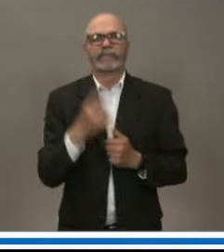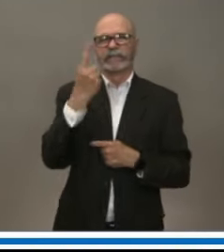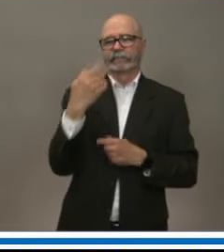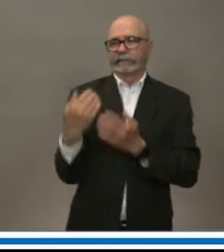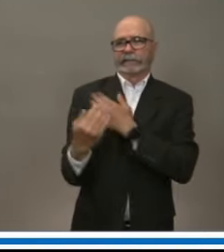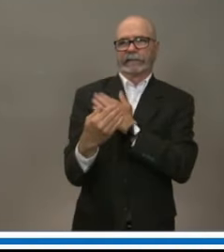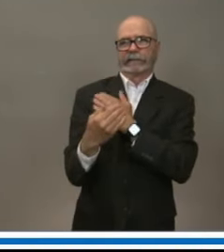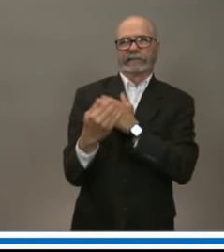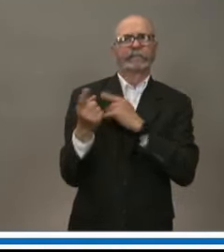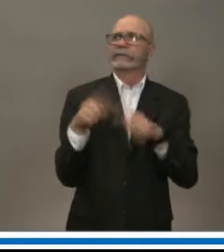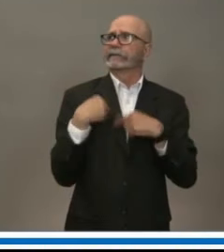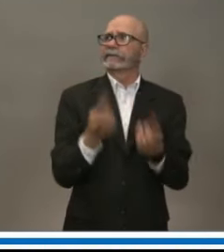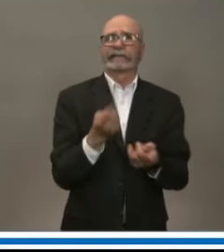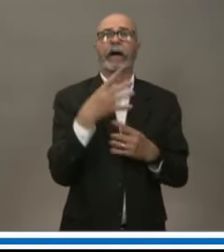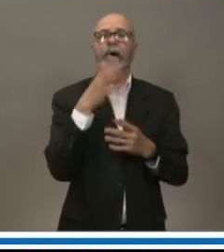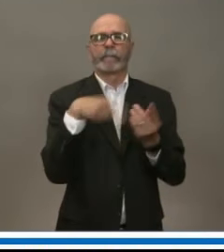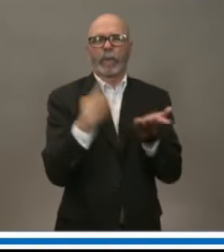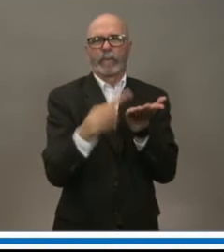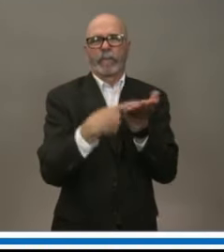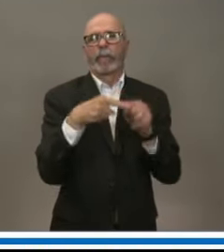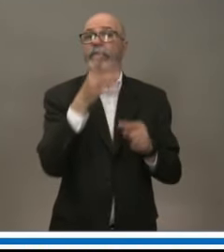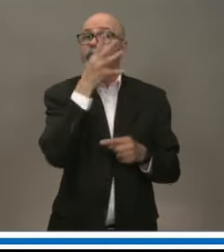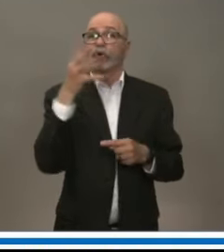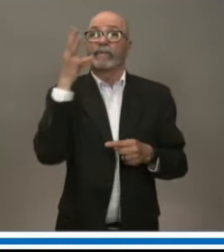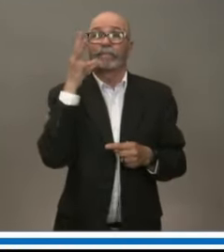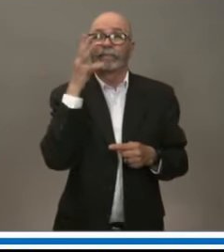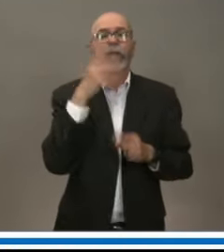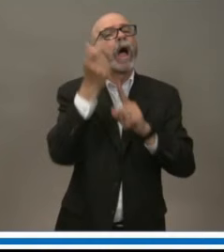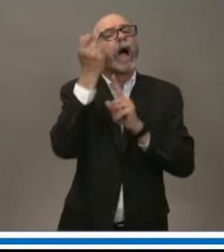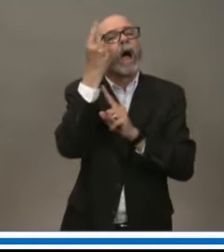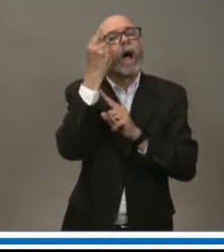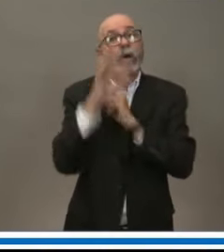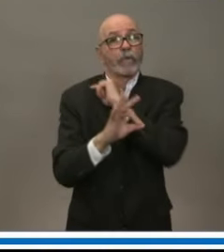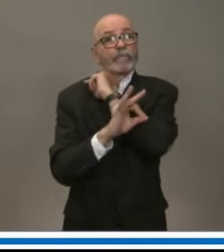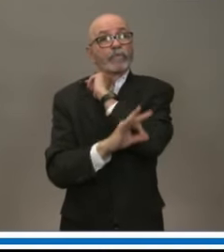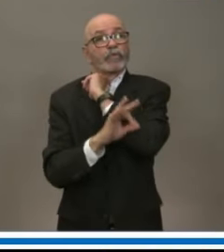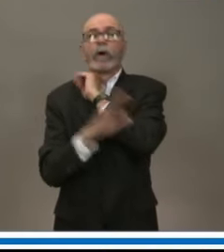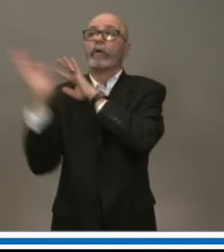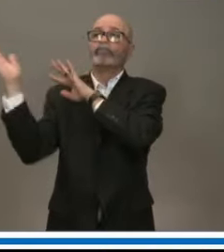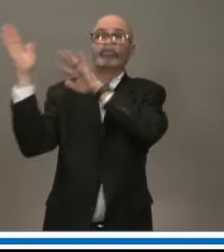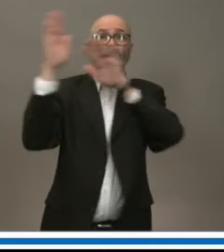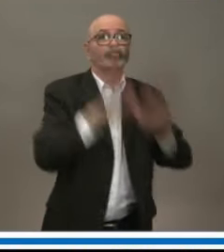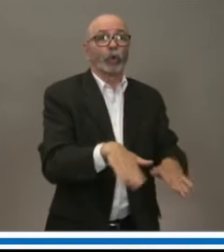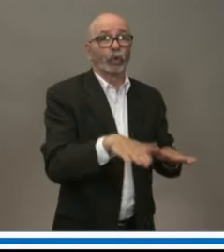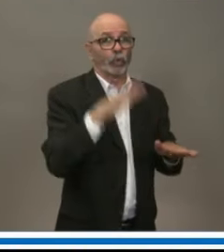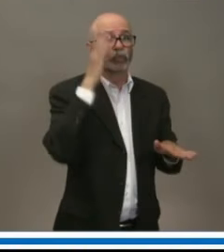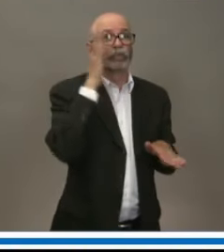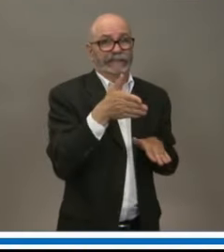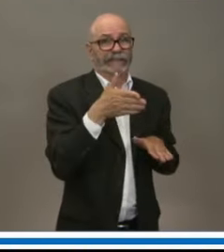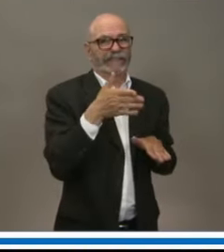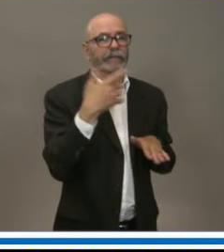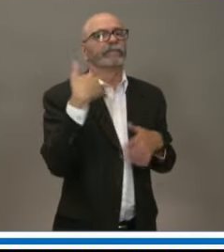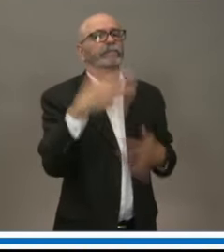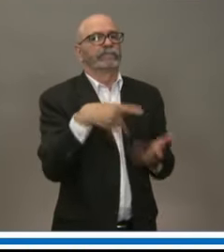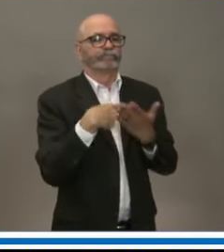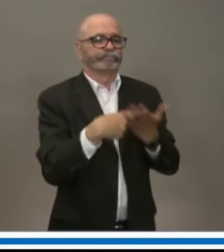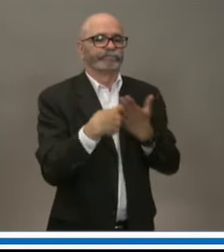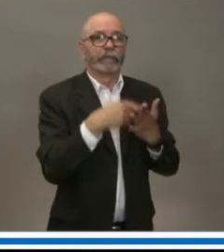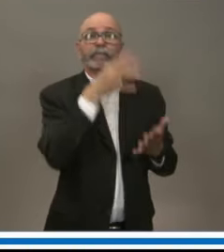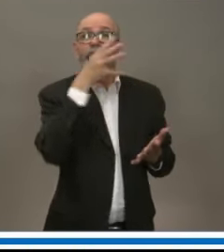and I raised the issue of temporary foreign workers coming into our province. We have worked with the agricultural sector to develop strict public